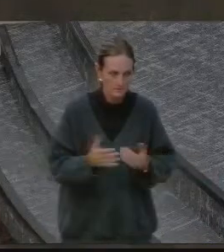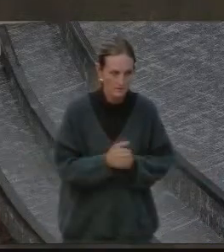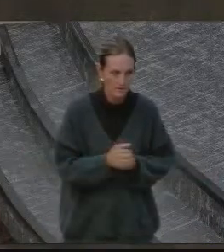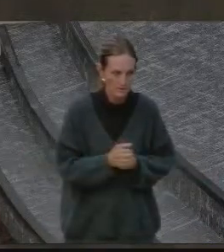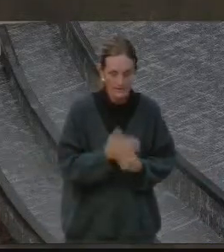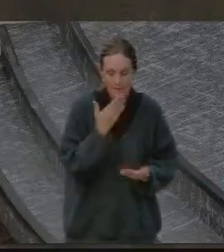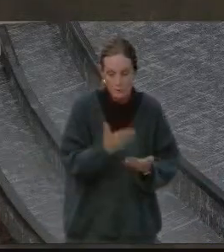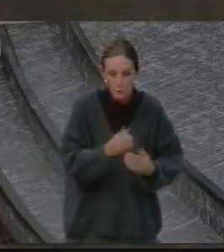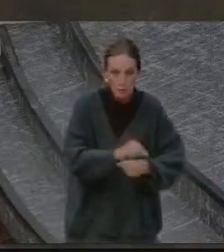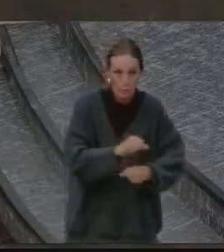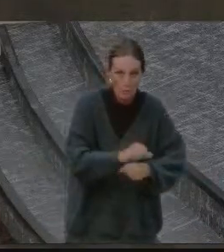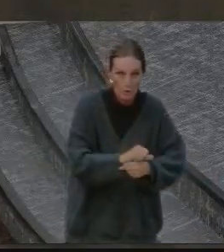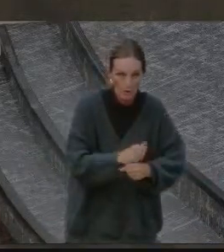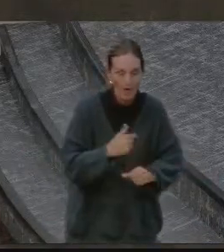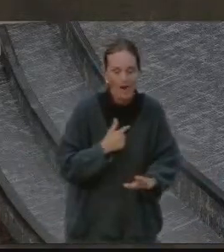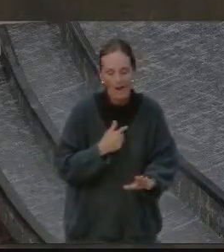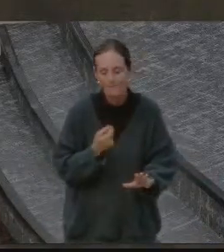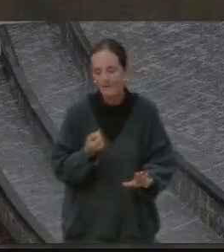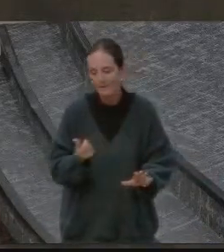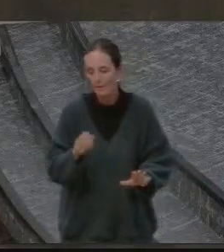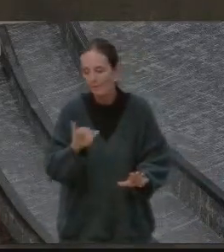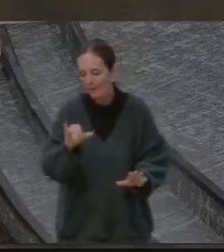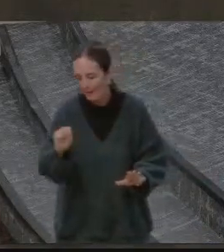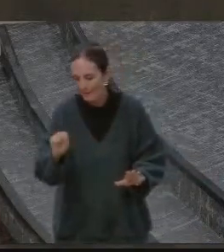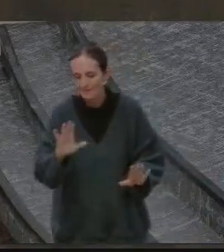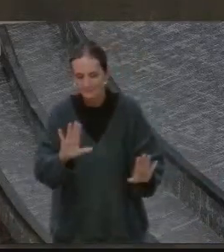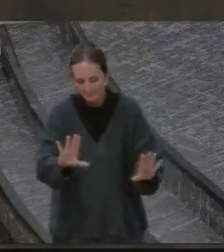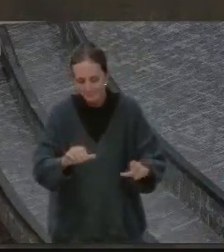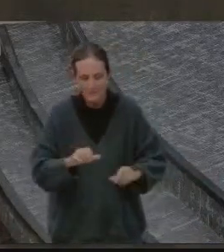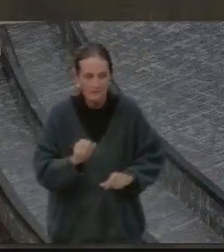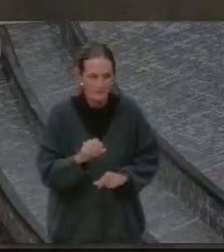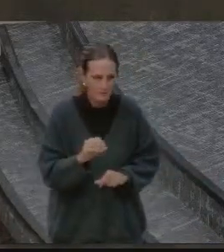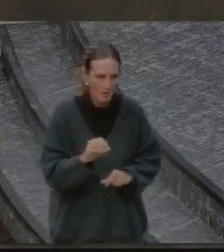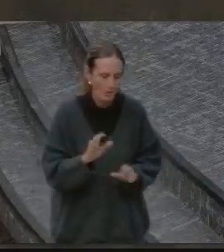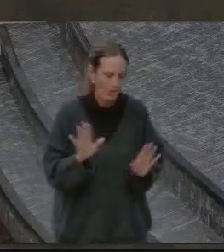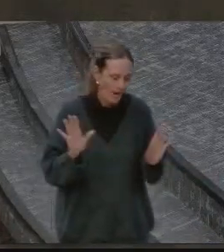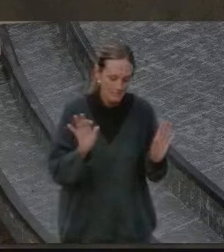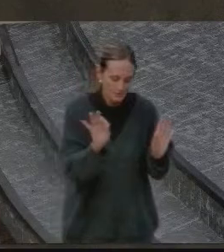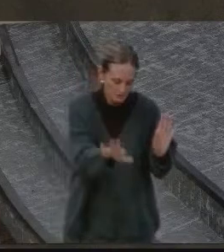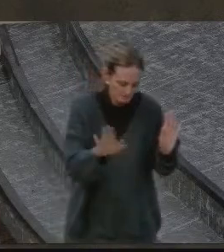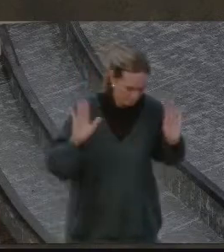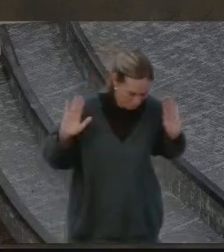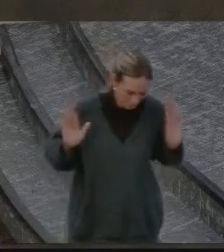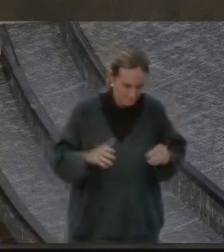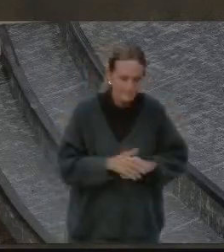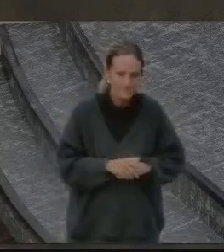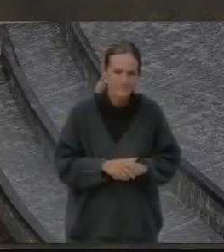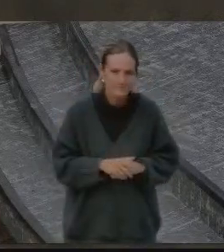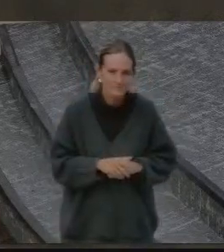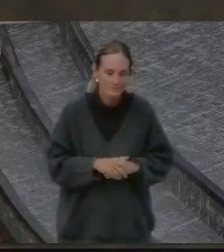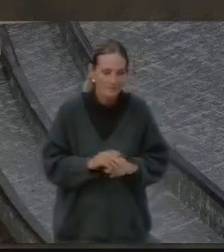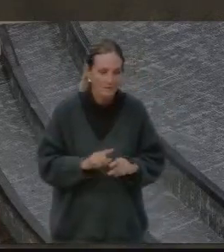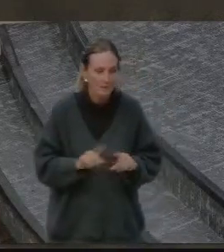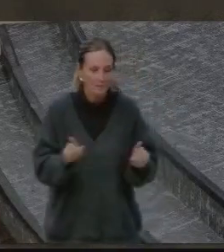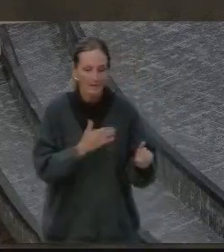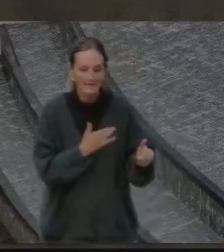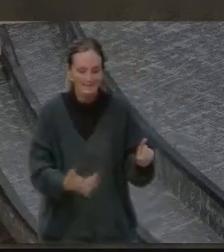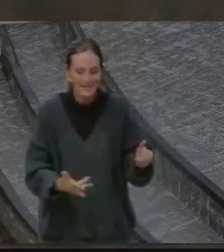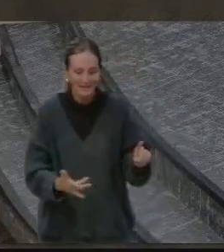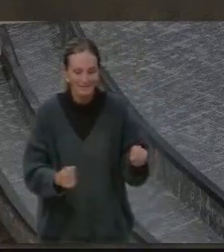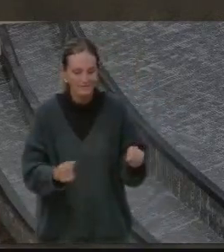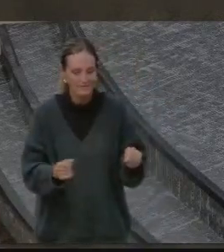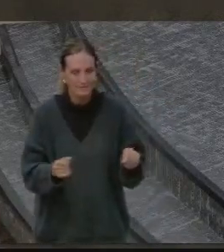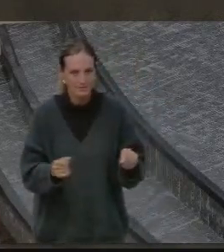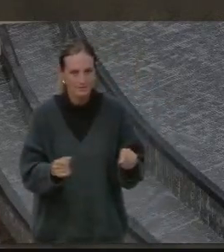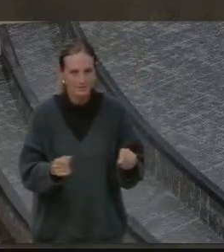good work, and I'm biased. I'm very biased, so take what I say with a grain of salt. But it tends to like fall off